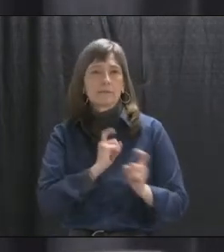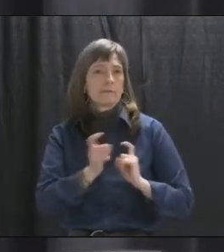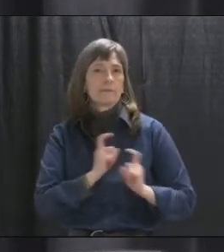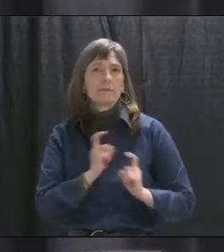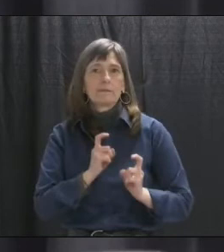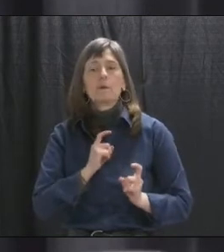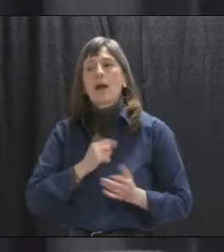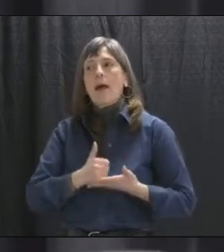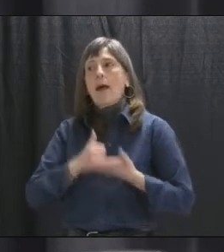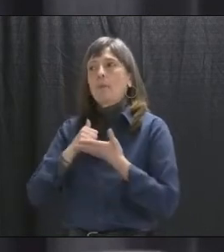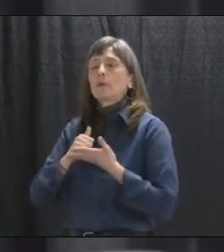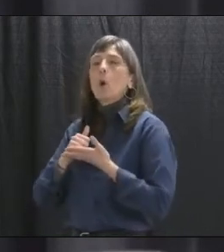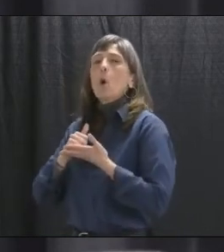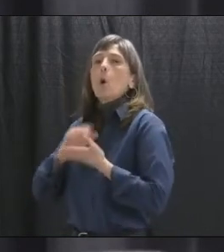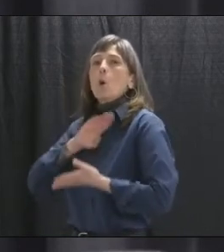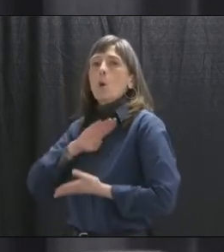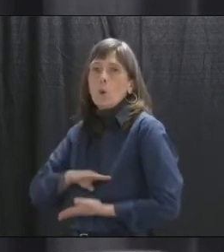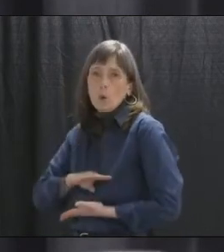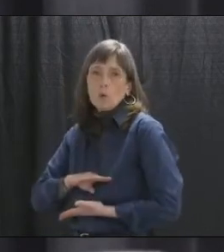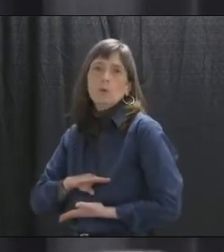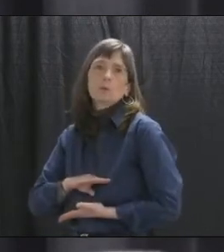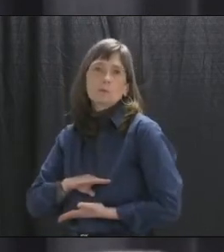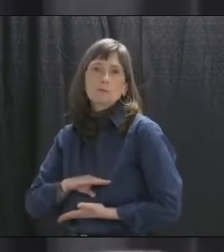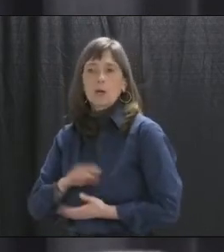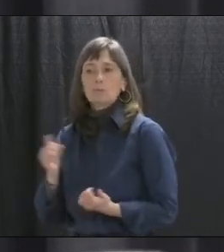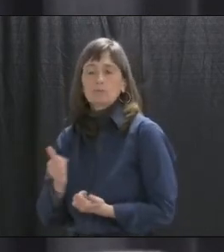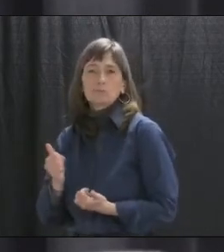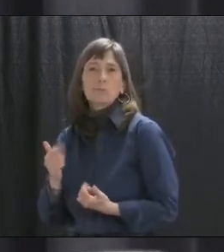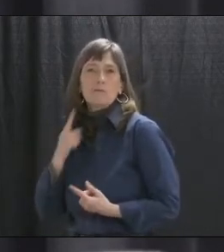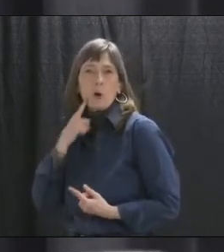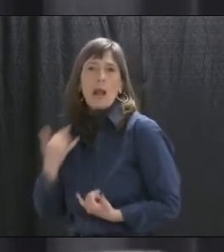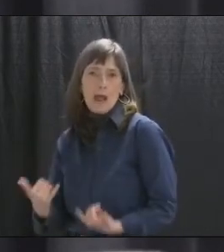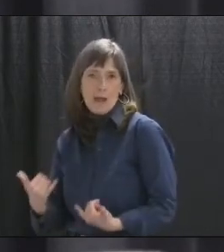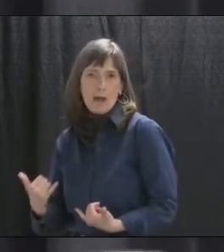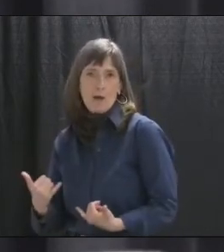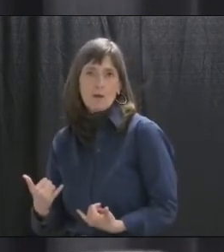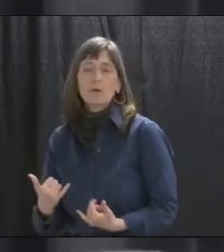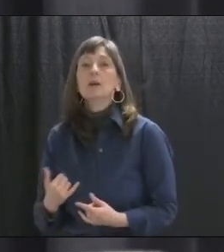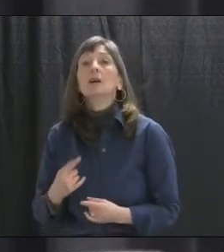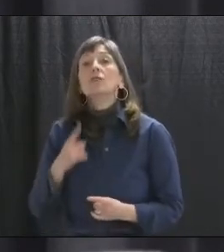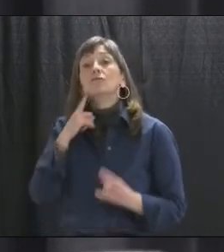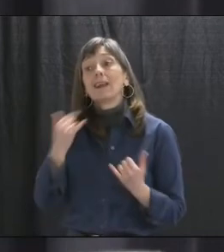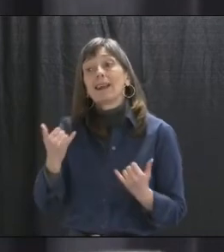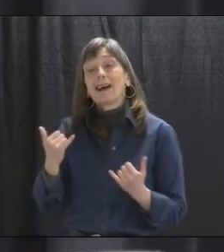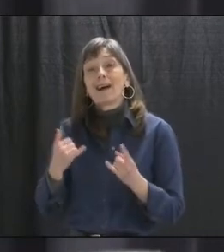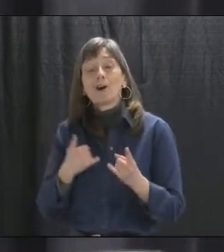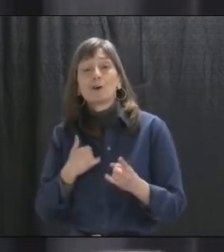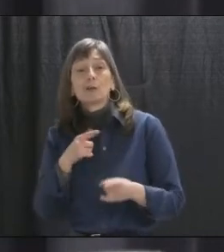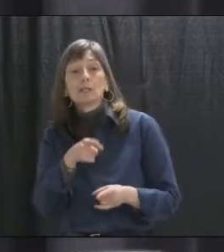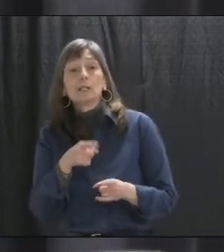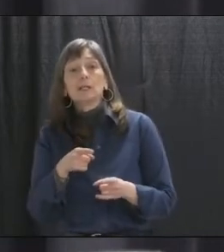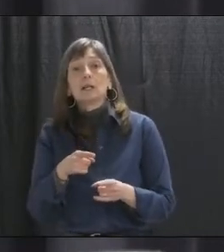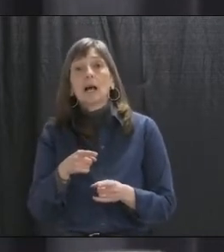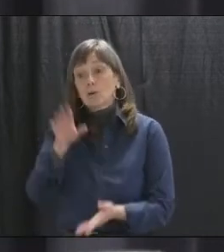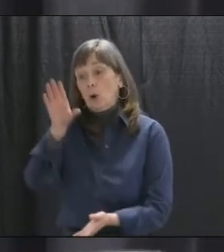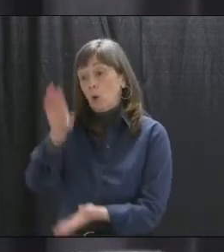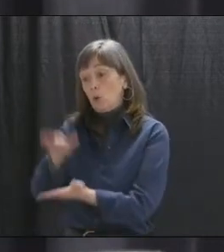helped alleviate some of our immediate concerns. For our current burn rate in acute care, we've got anywhere